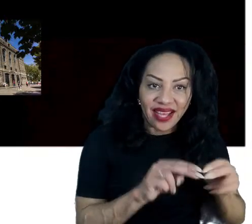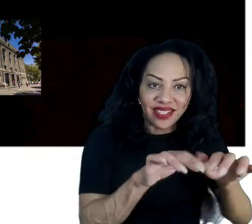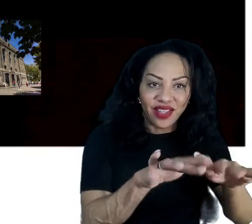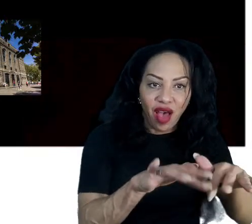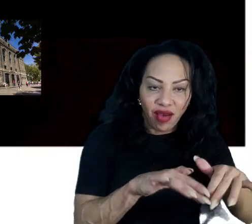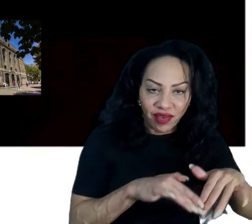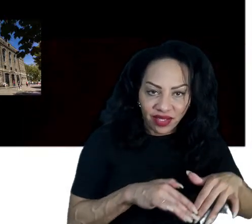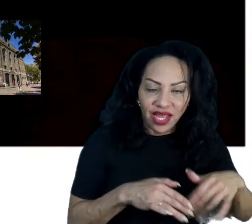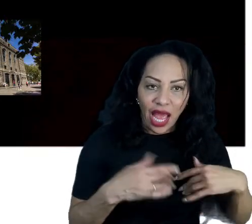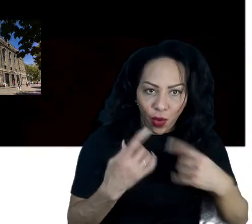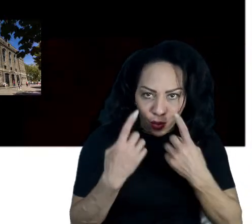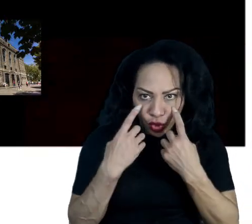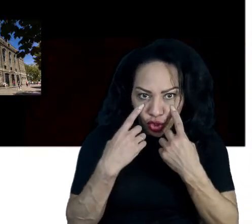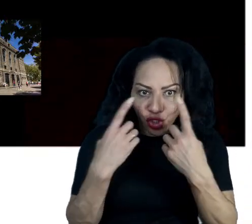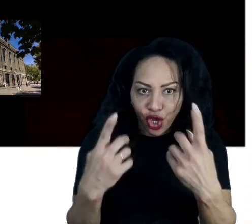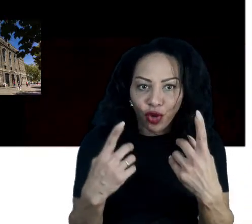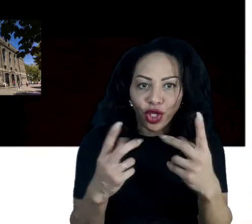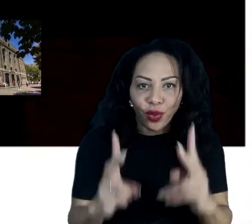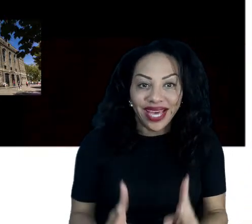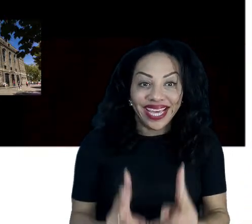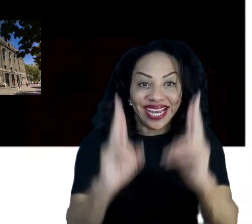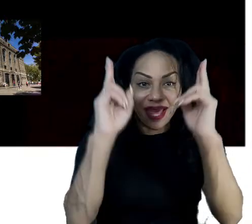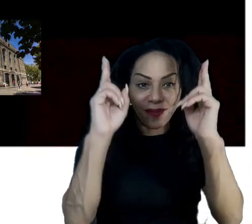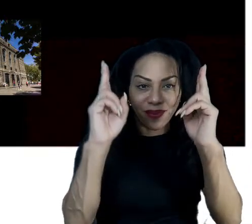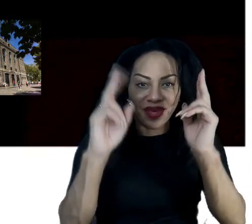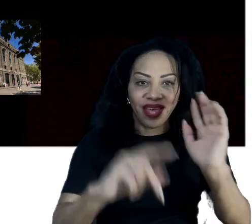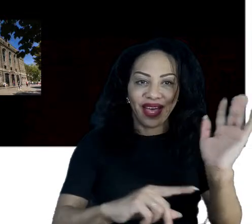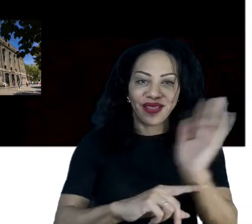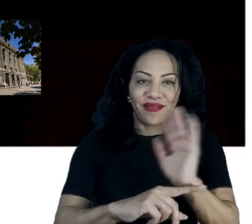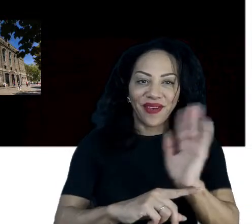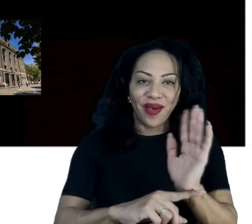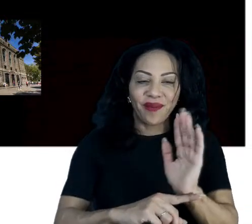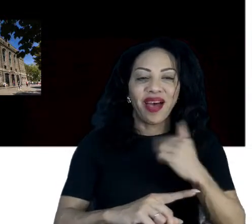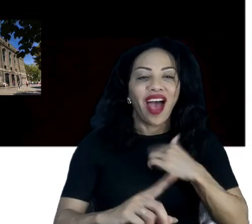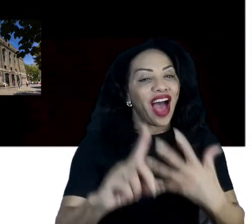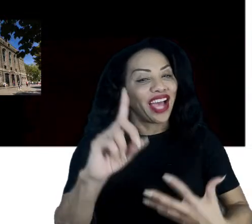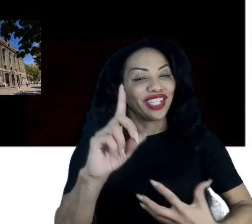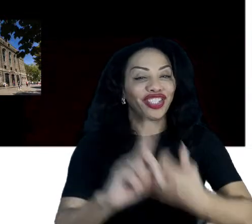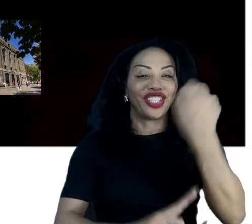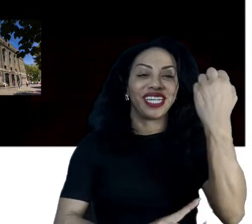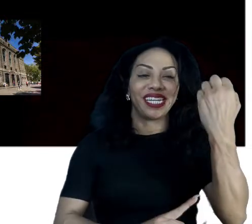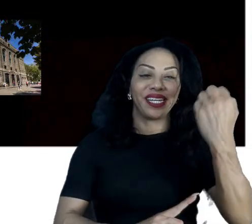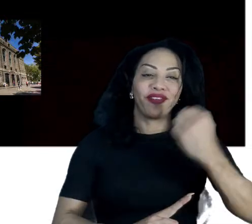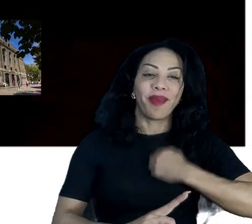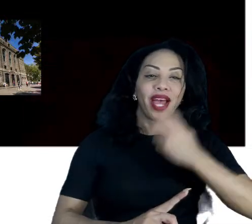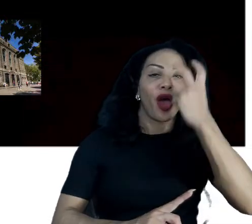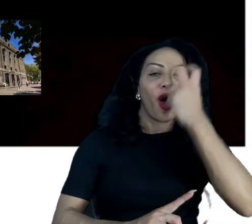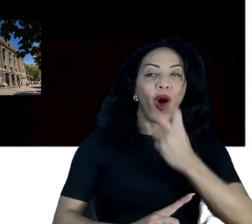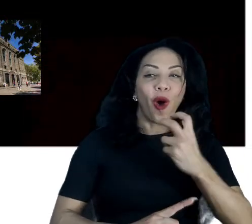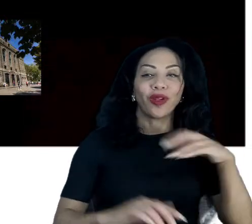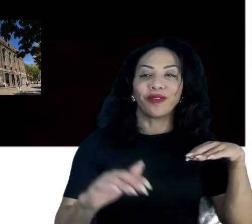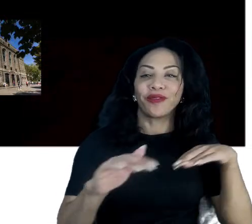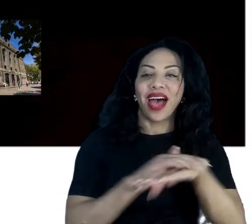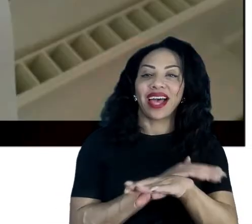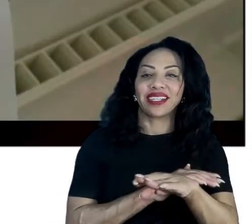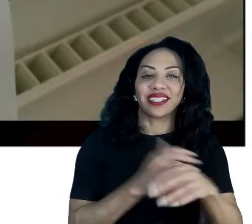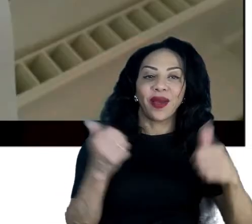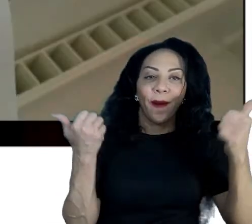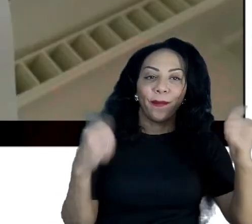the film where I achieved the pinnacle of my desire and I managed to transmit this data for the first time in the